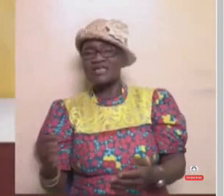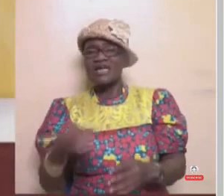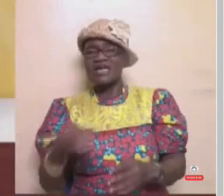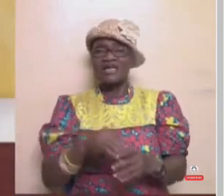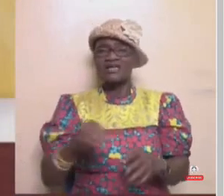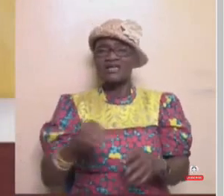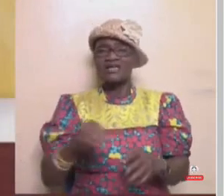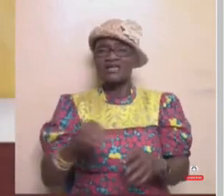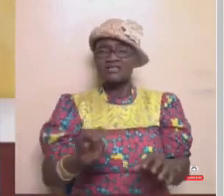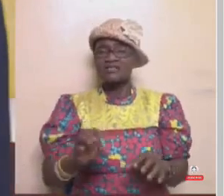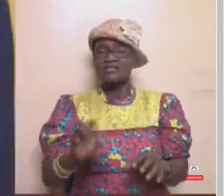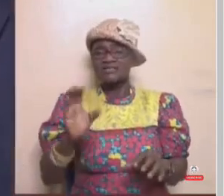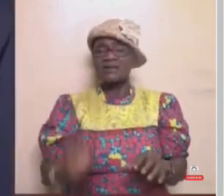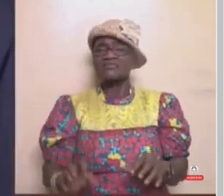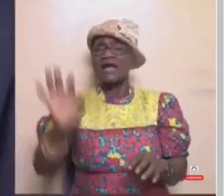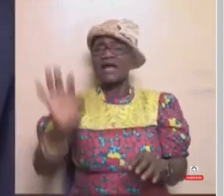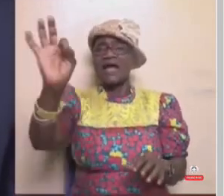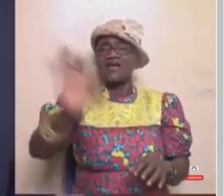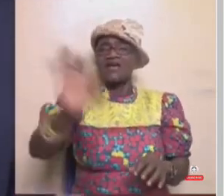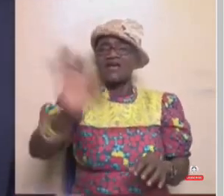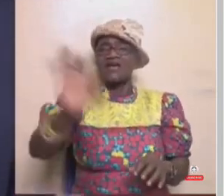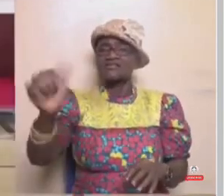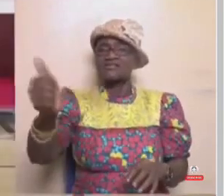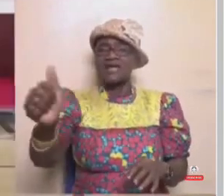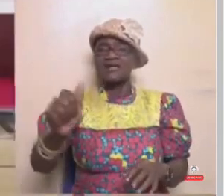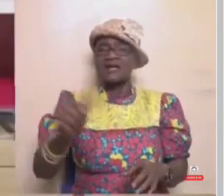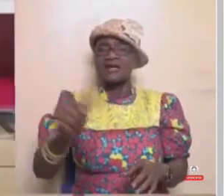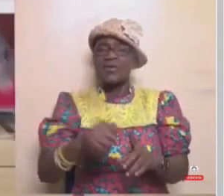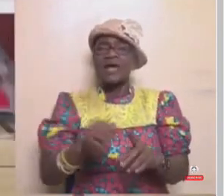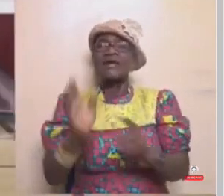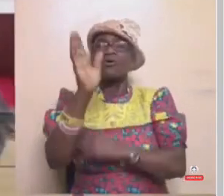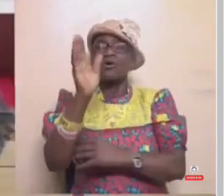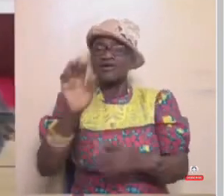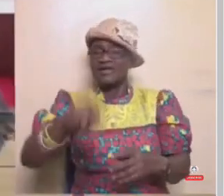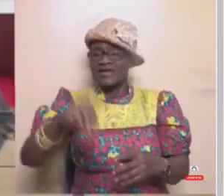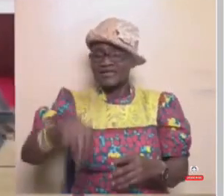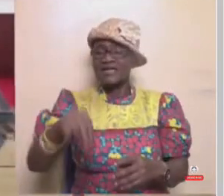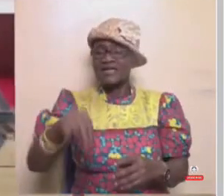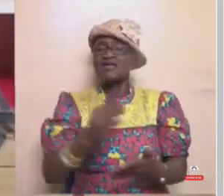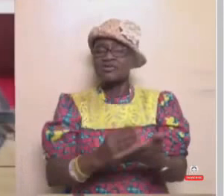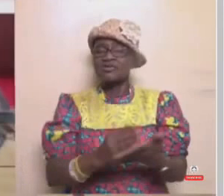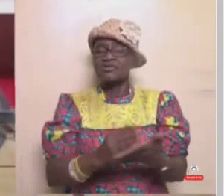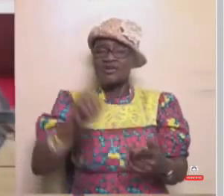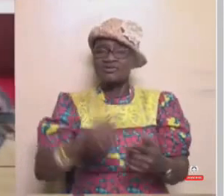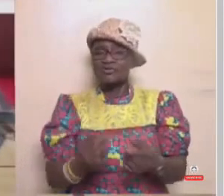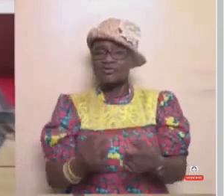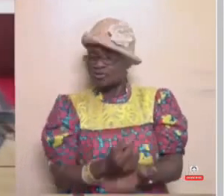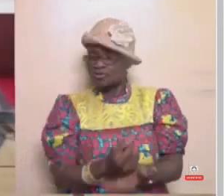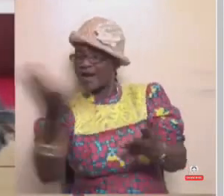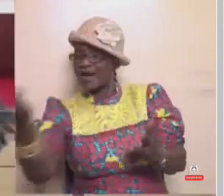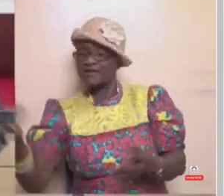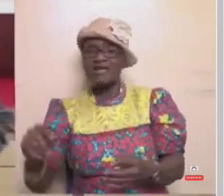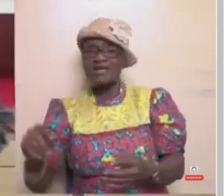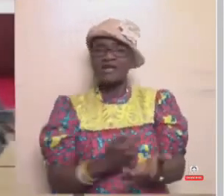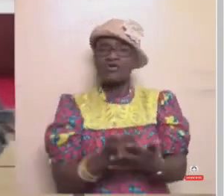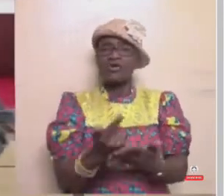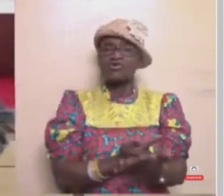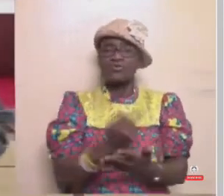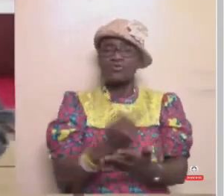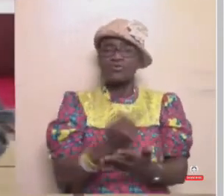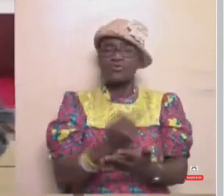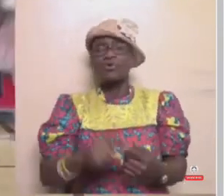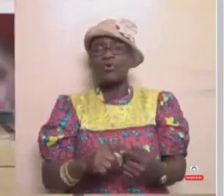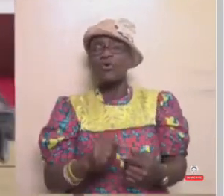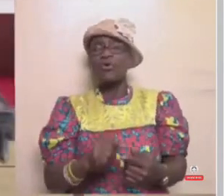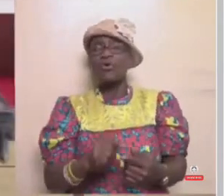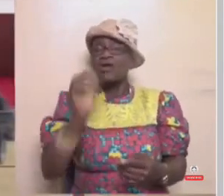20, Acts 10, 9 to 20, when God needed someone to spread the gospel to the Gentile nations,